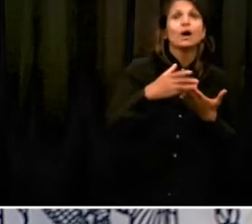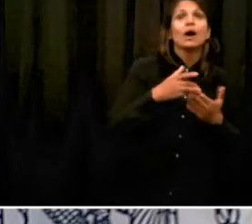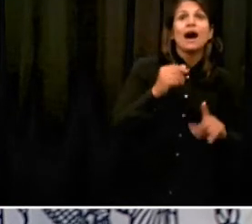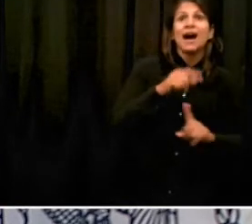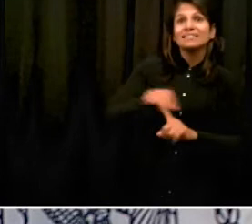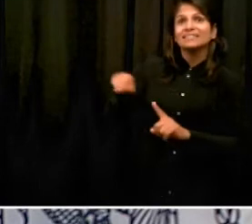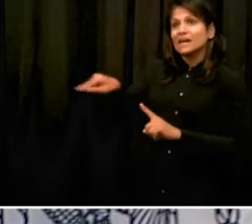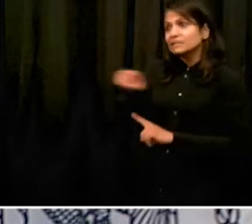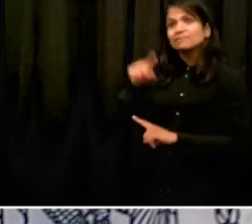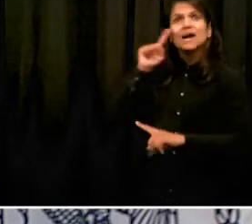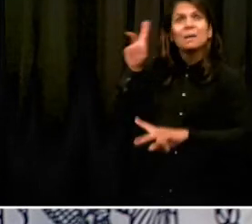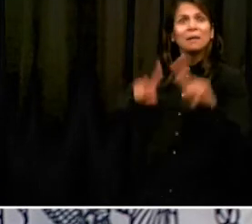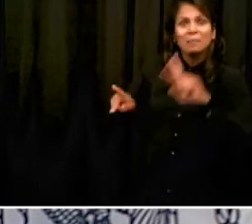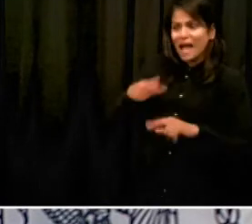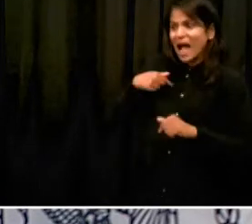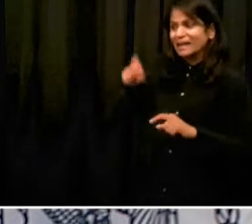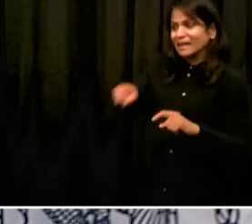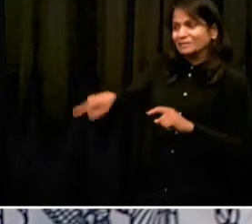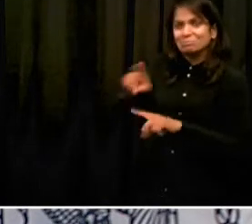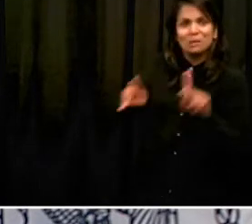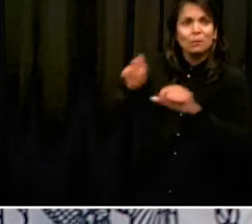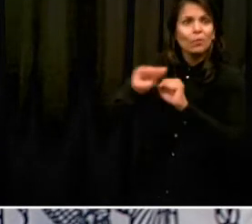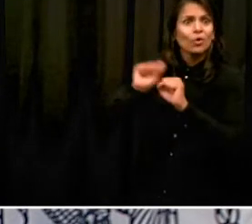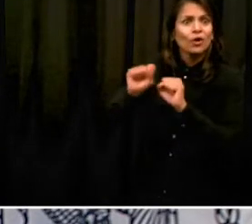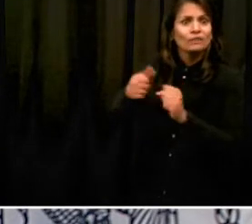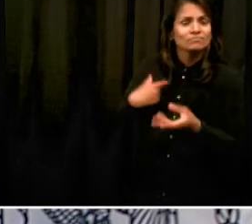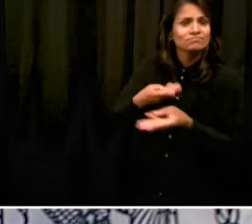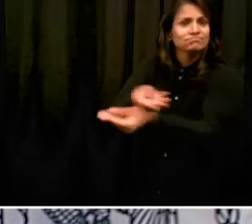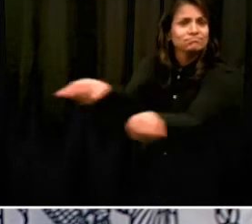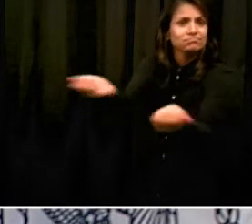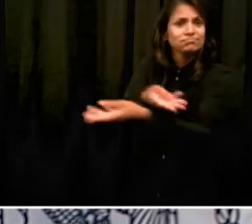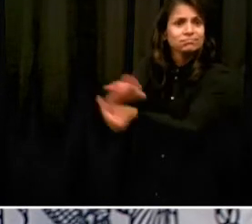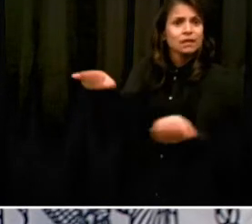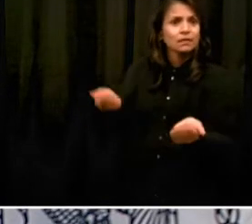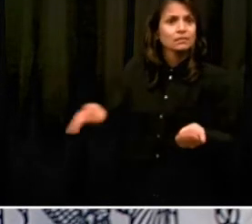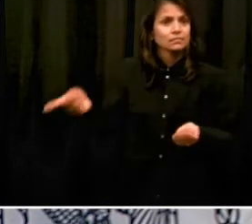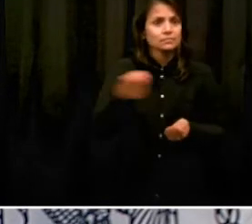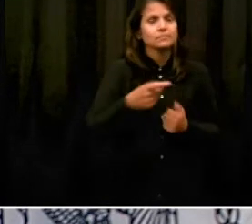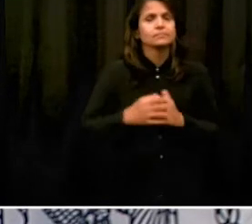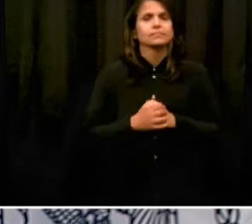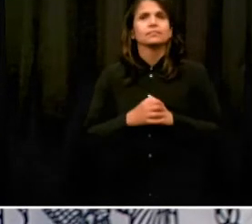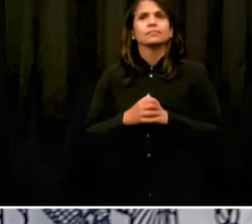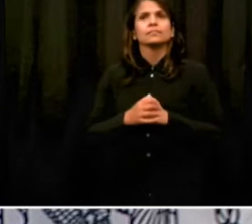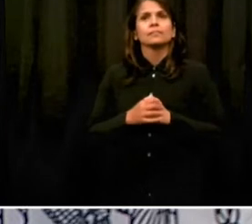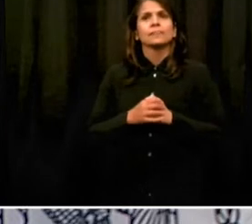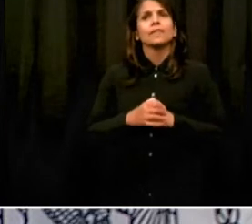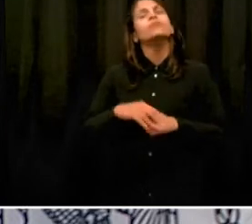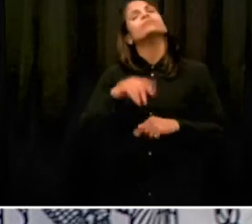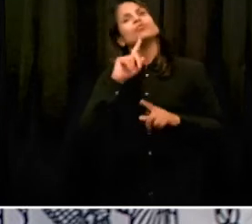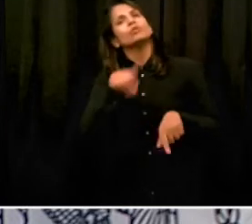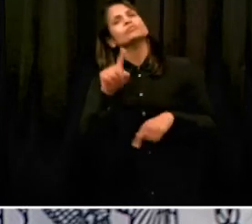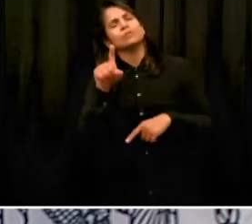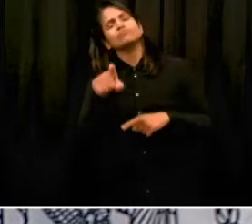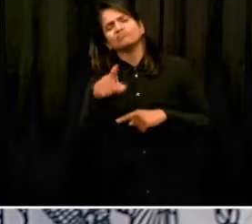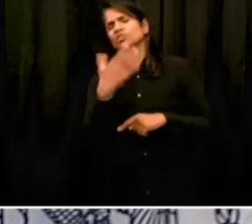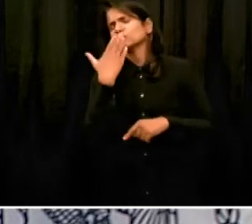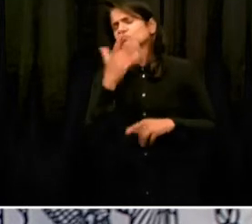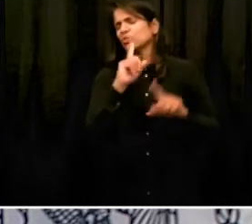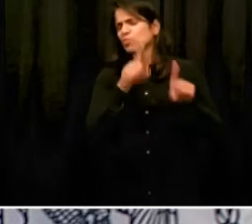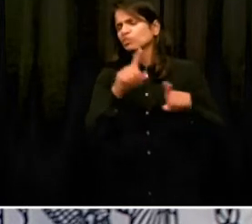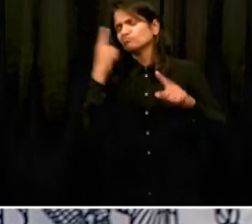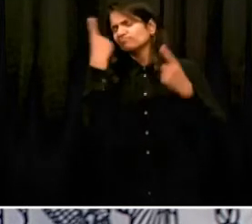thoughtful question, but I would argue that the very process allows for that kind of